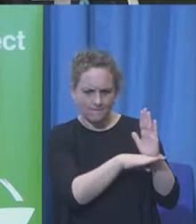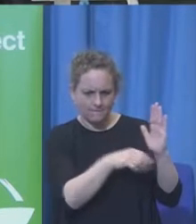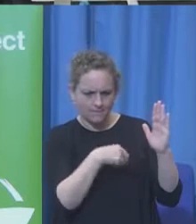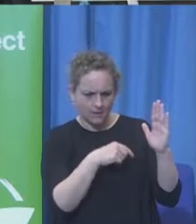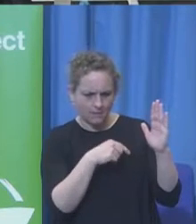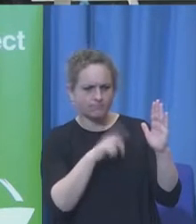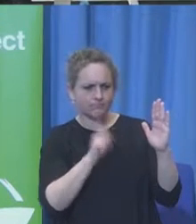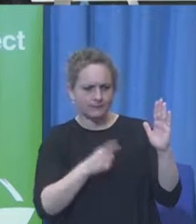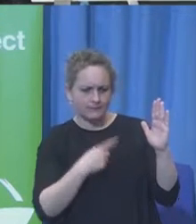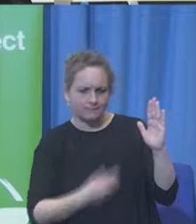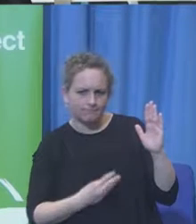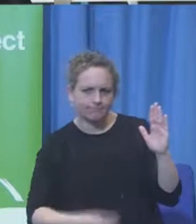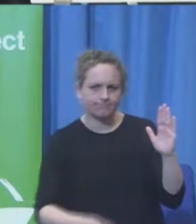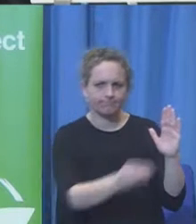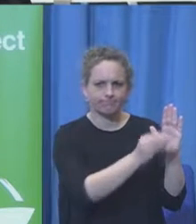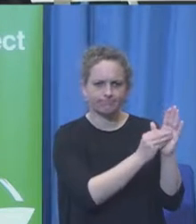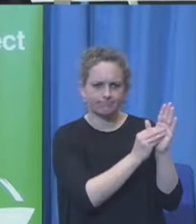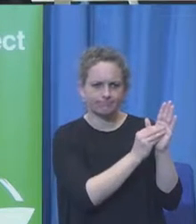I haven't